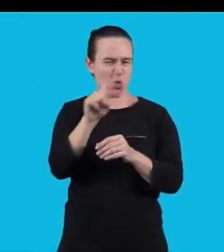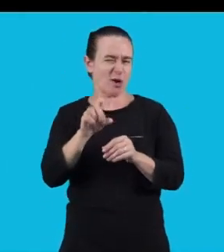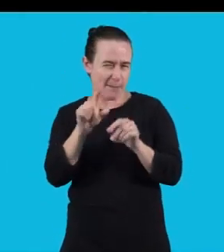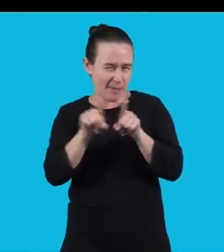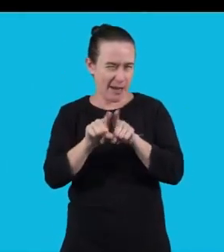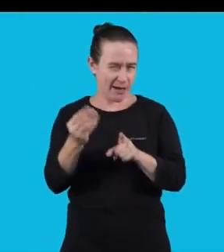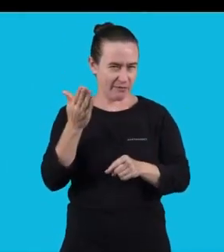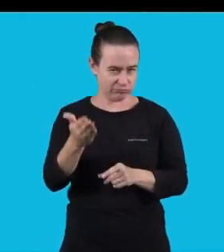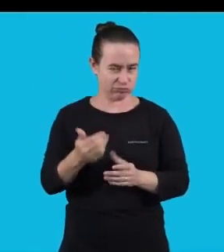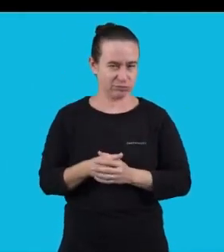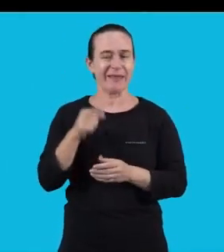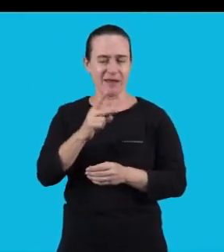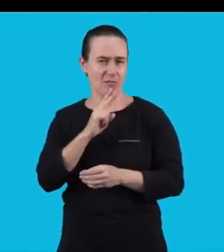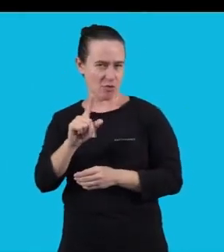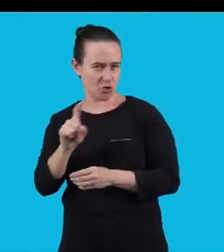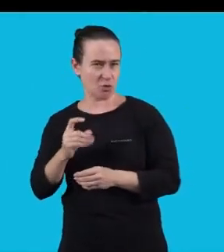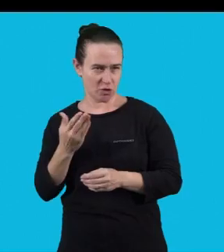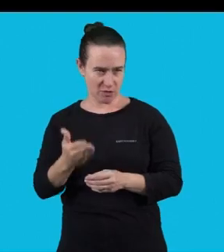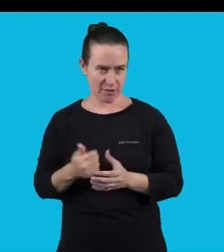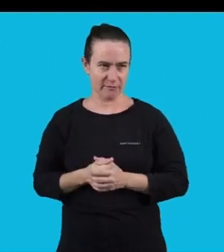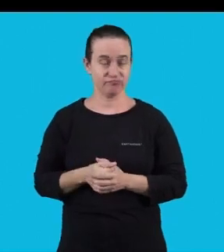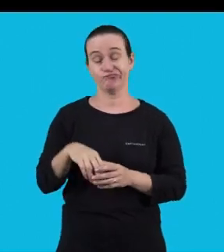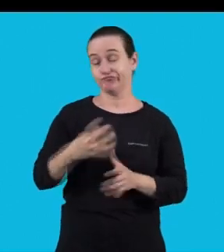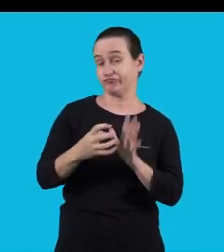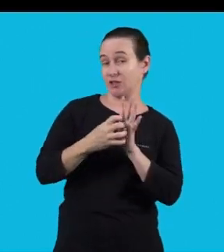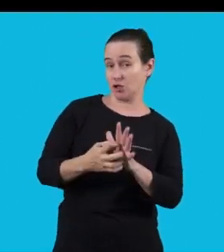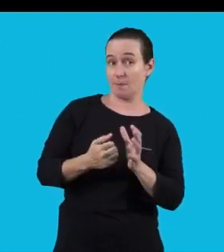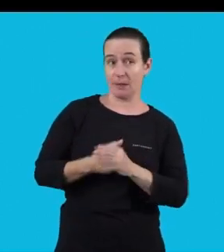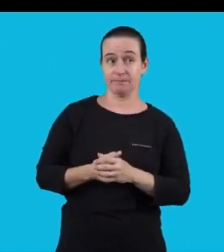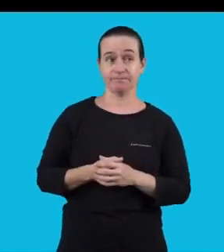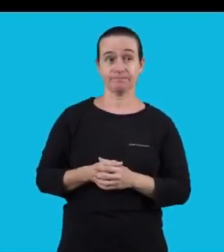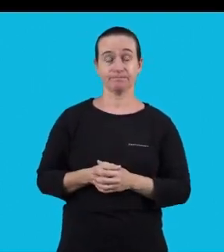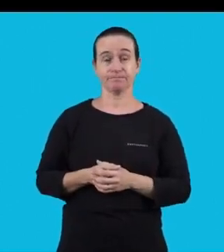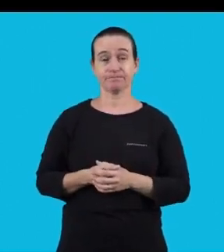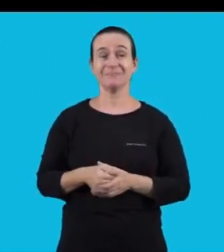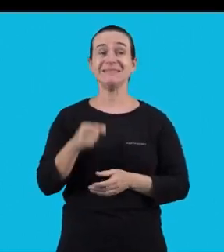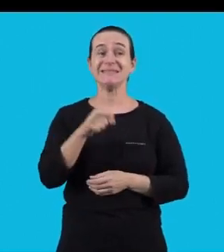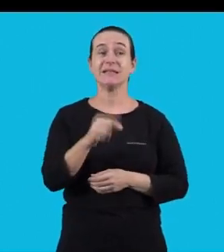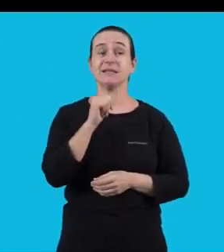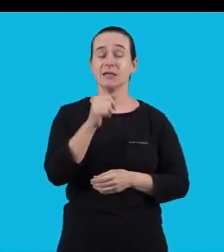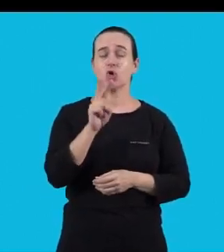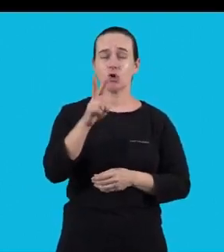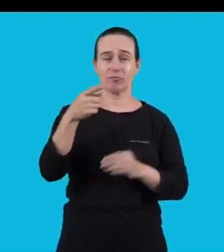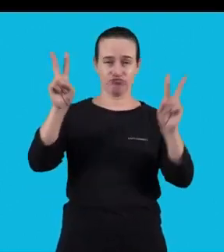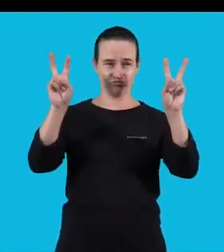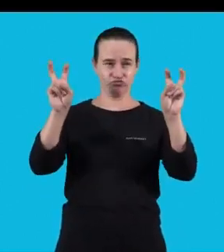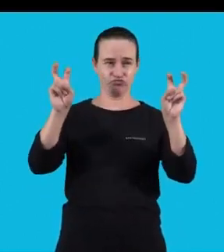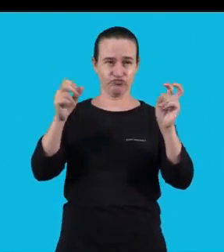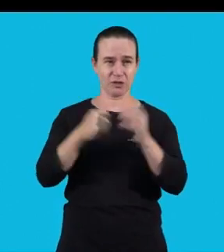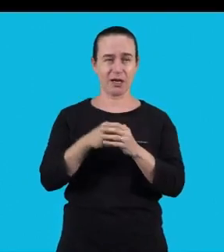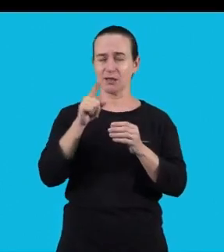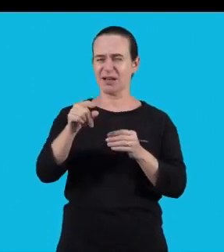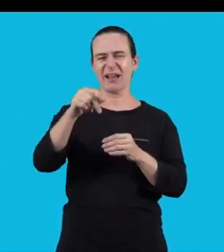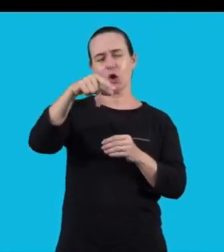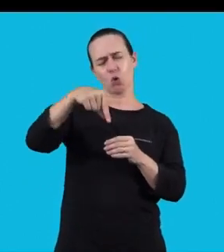text and questions would be answered on that. For example, question 5.1, refer to the title, replace